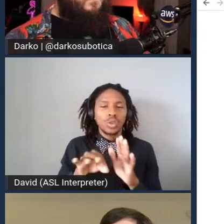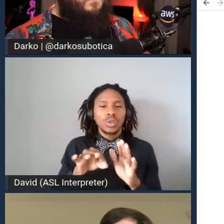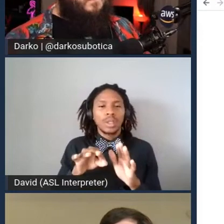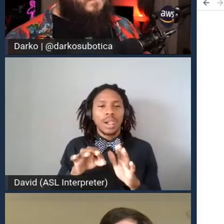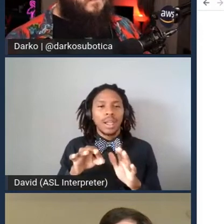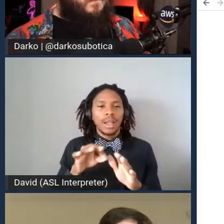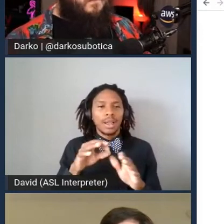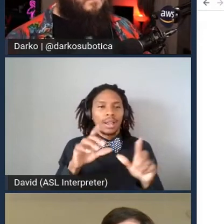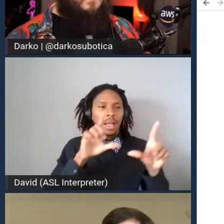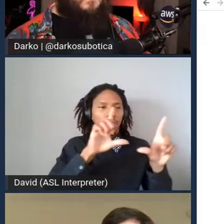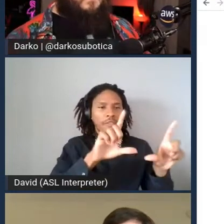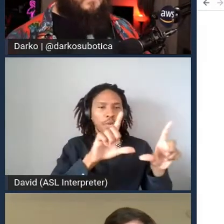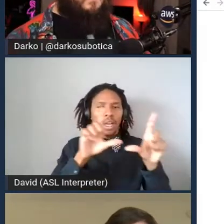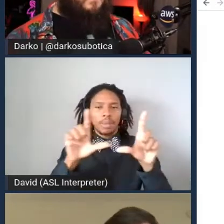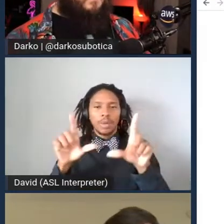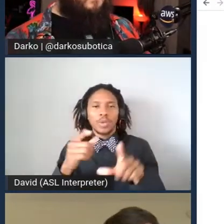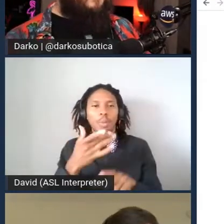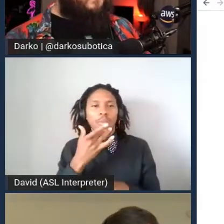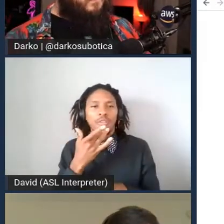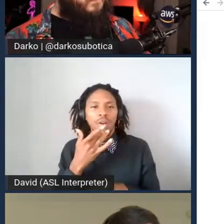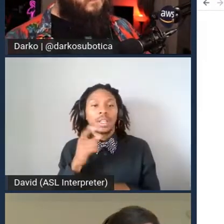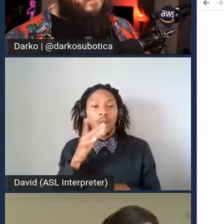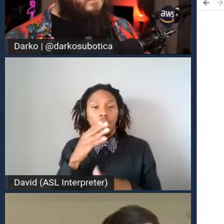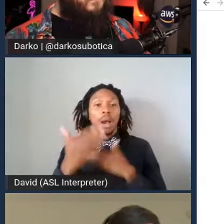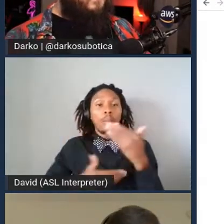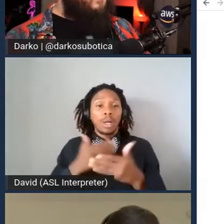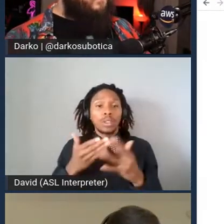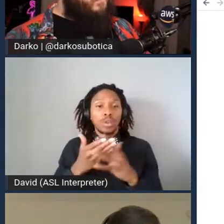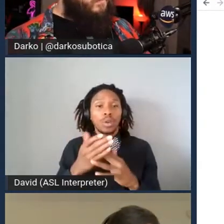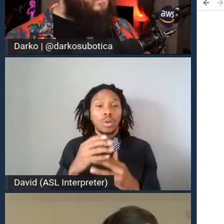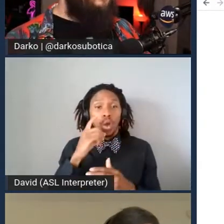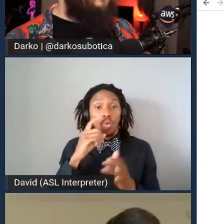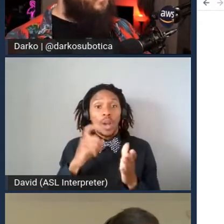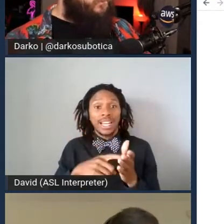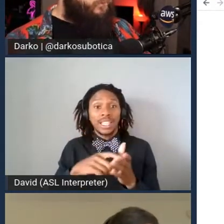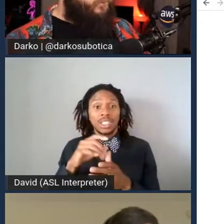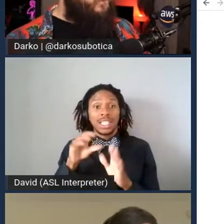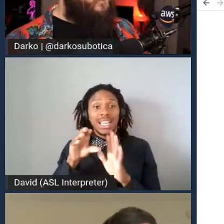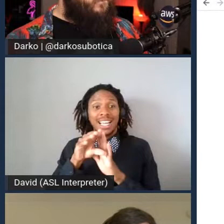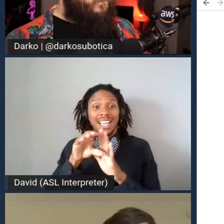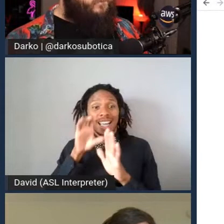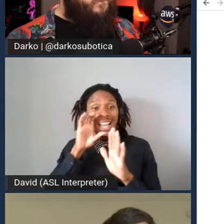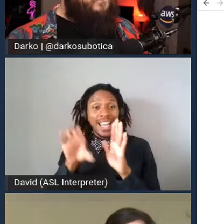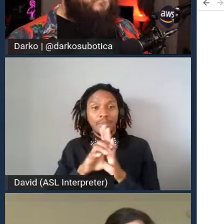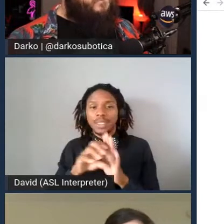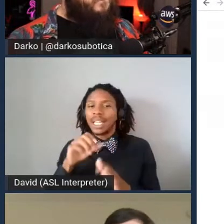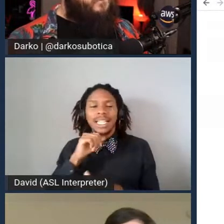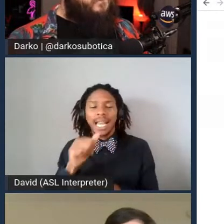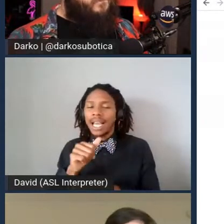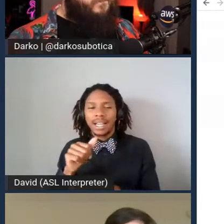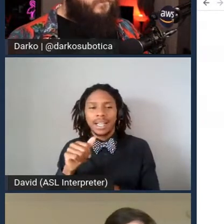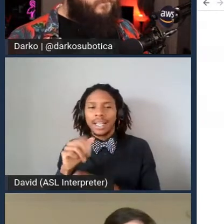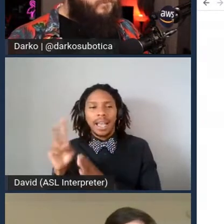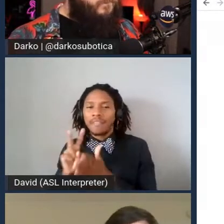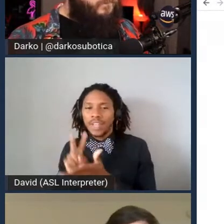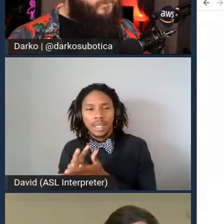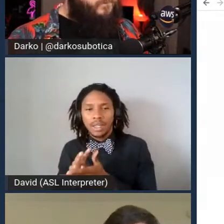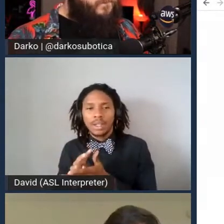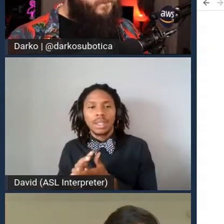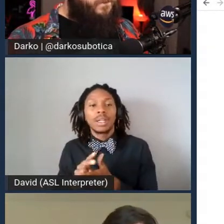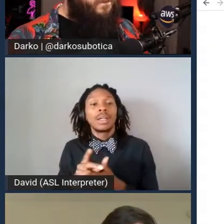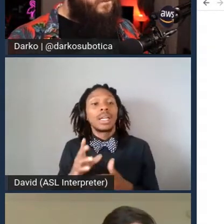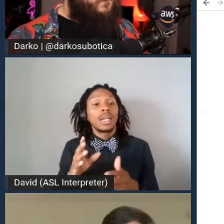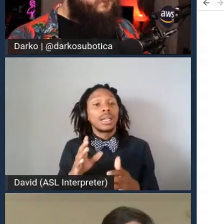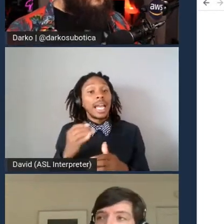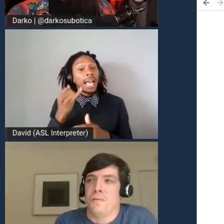frame that you want to do. So this will actually process it through recognition image, not video. But it gives you that, again, if